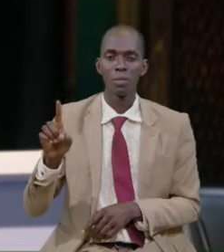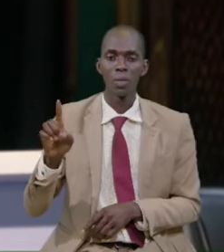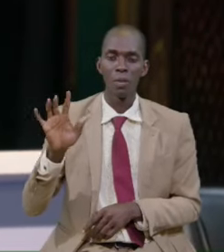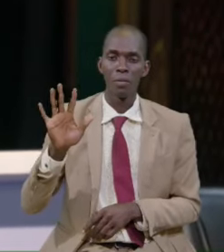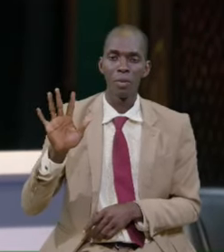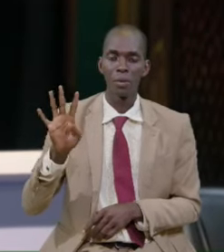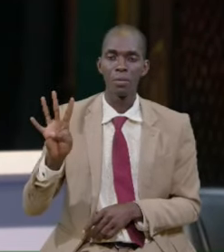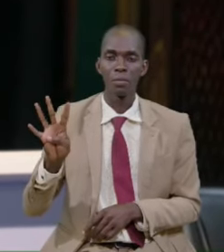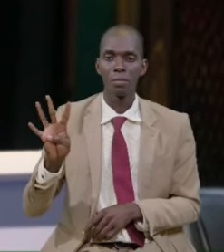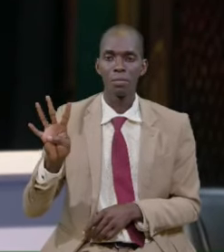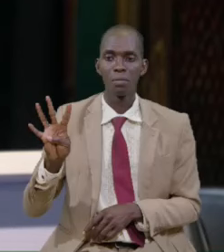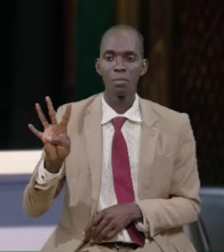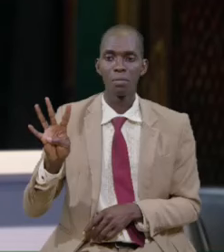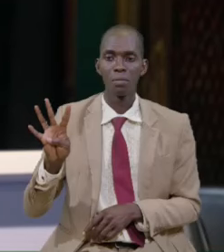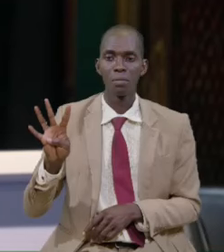54